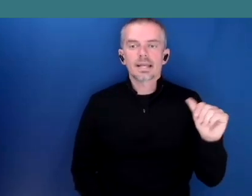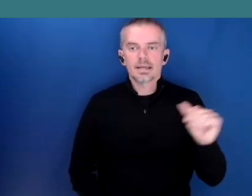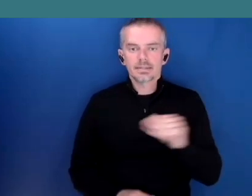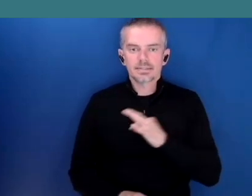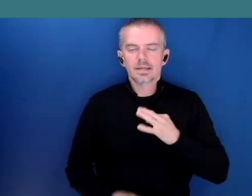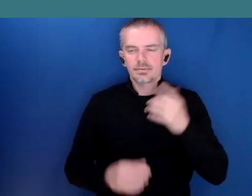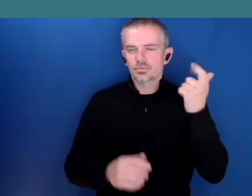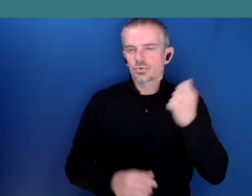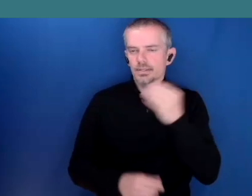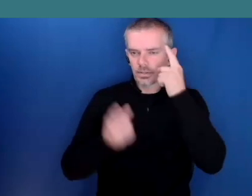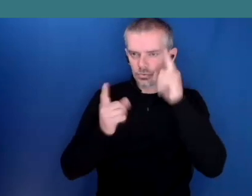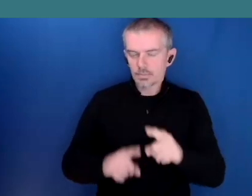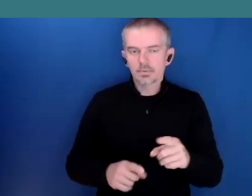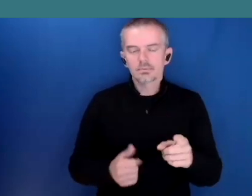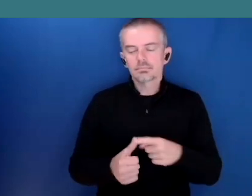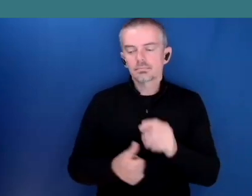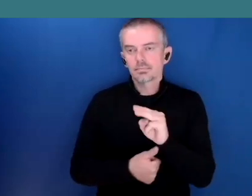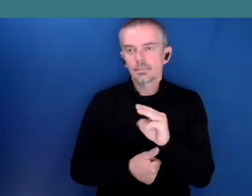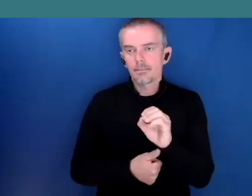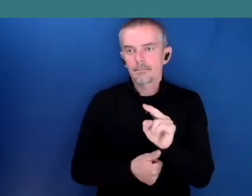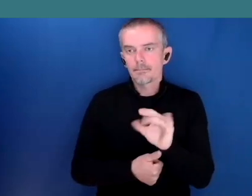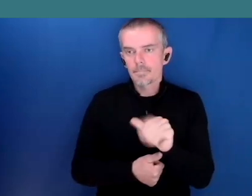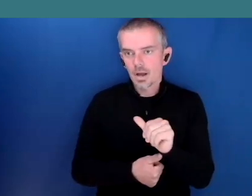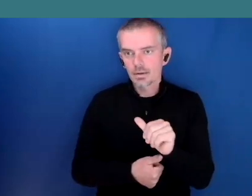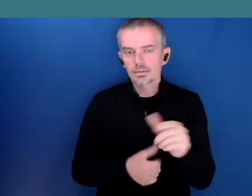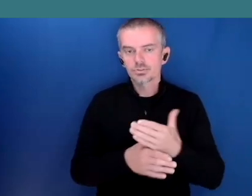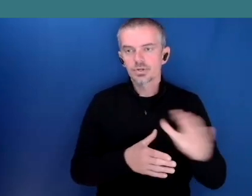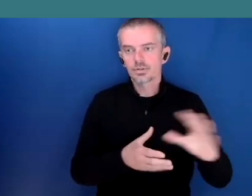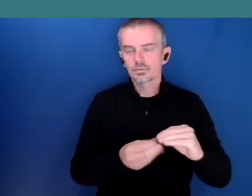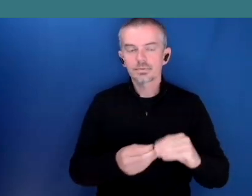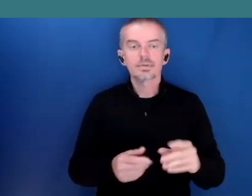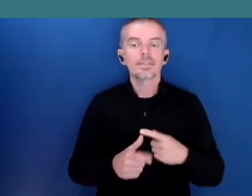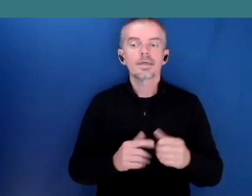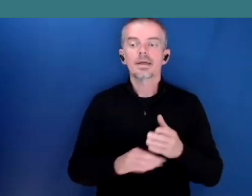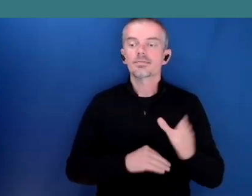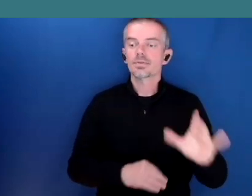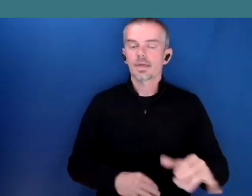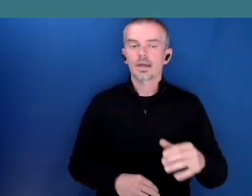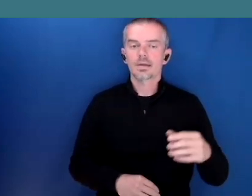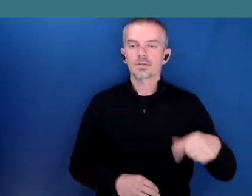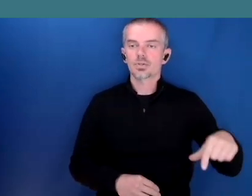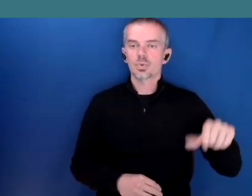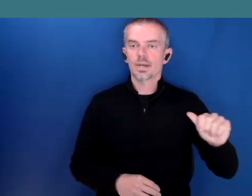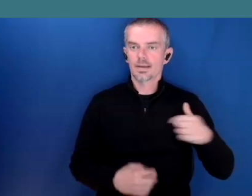be presenting some of their information. And again, they'll be joining us in the Q&A session. So Monica, over to